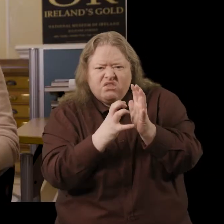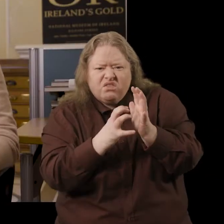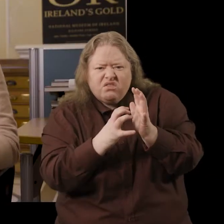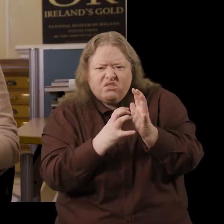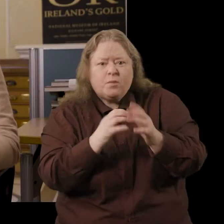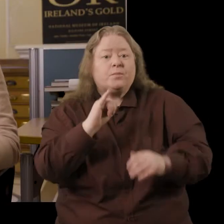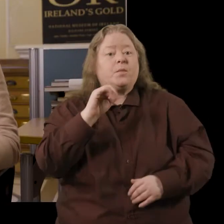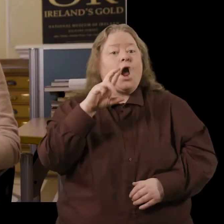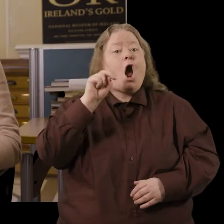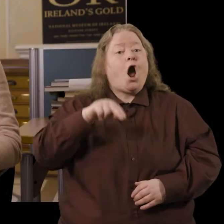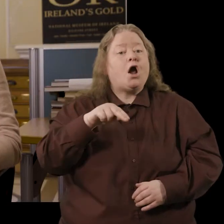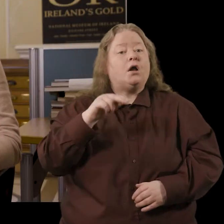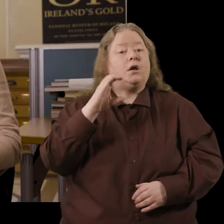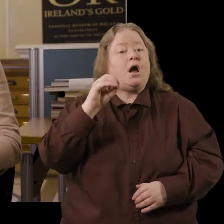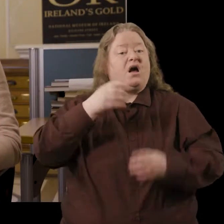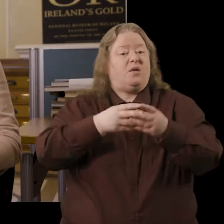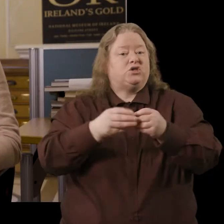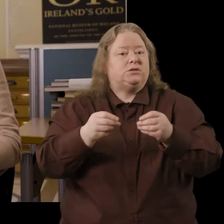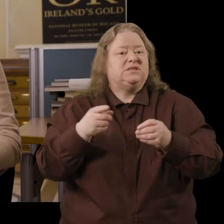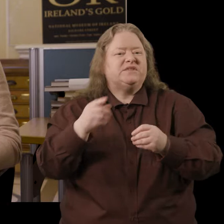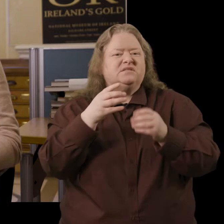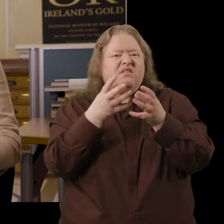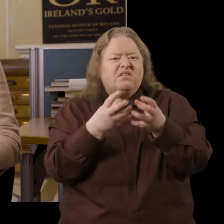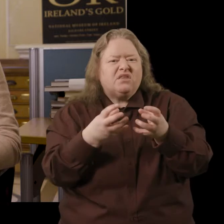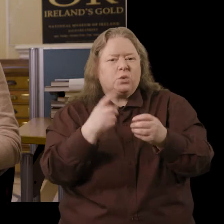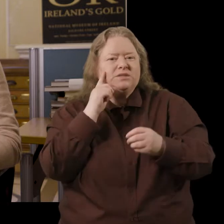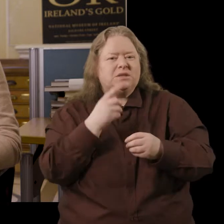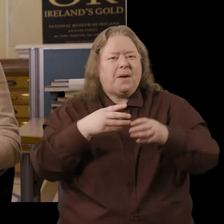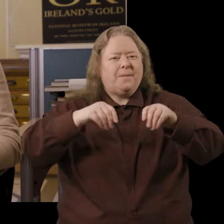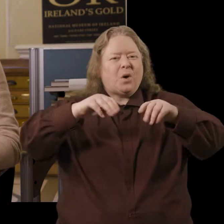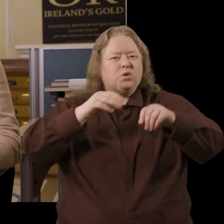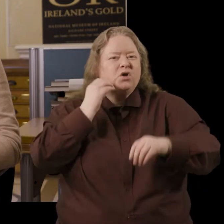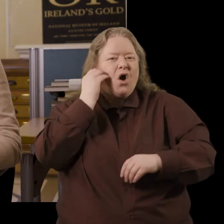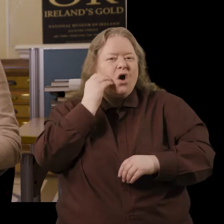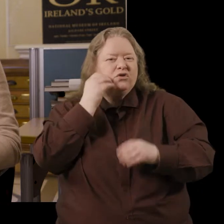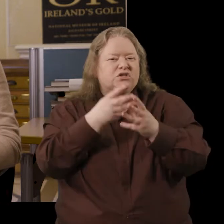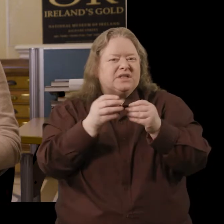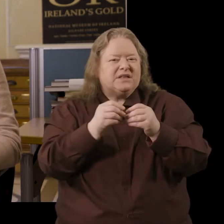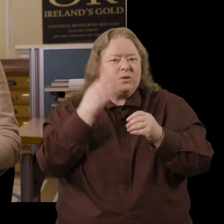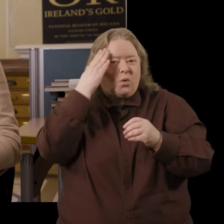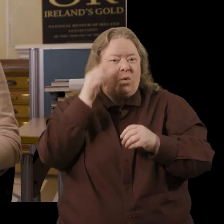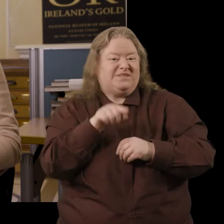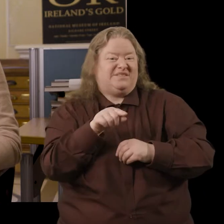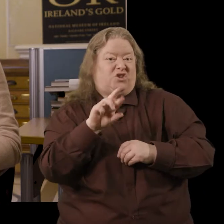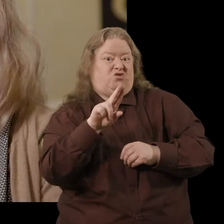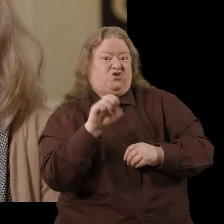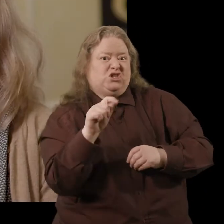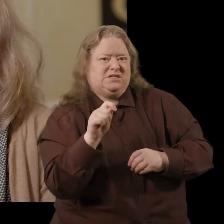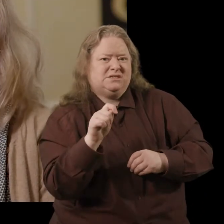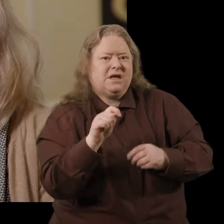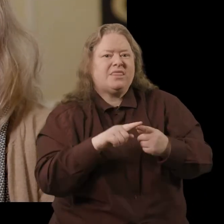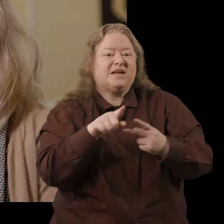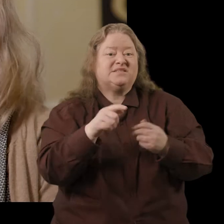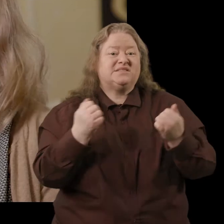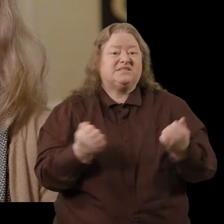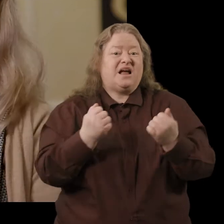And on iron objects, if it's corroding, you'll see this powdery orange. substance that we know was rust, and that's a sign